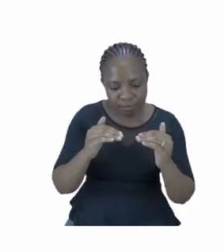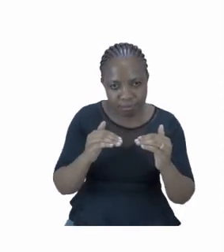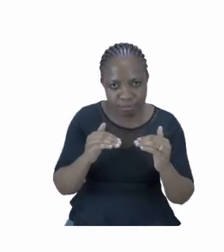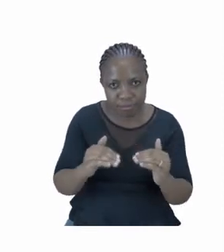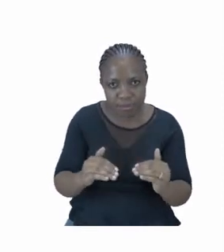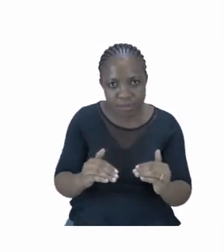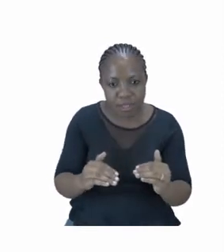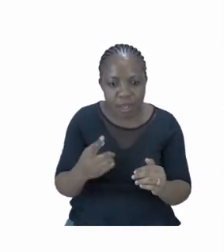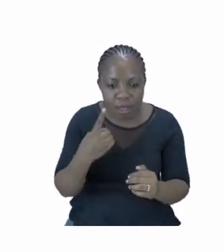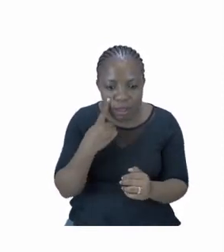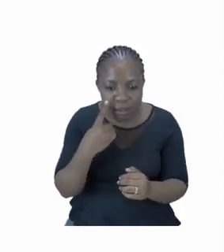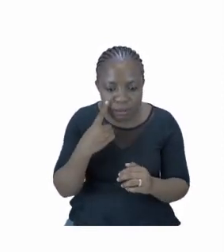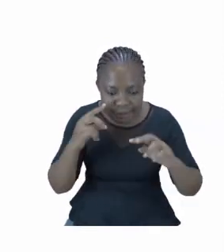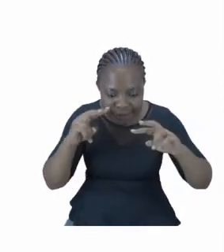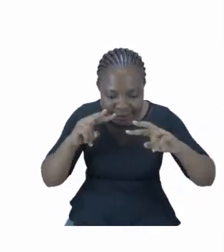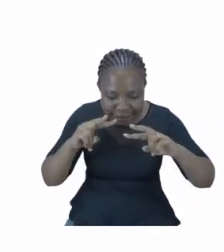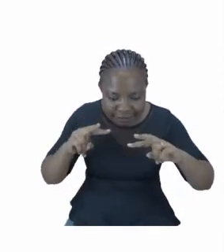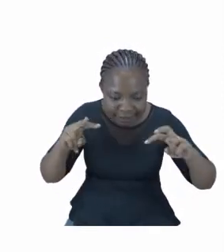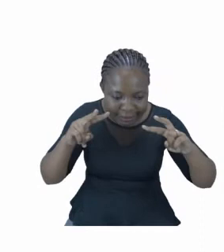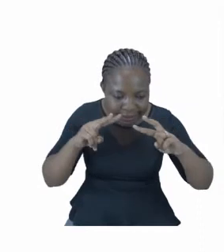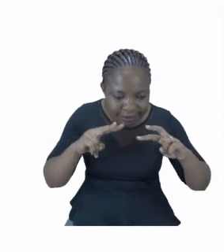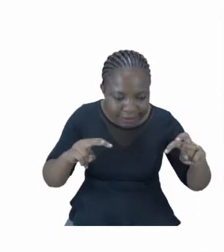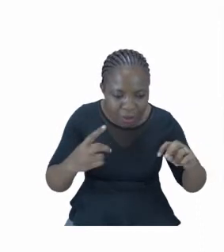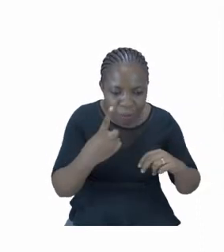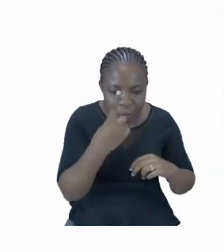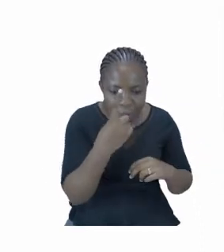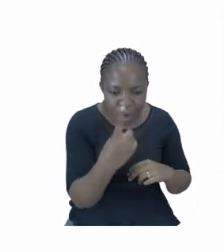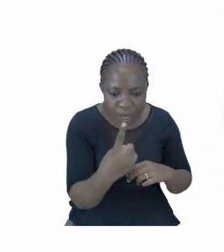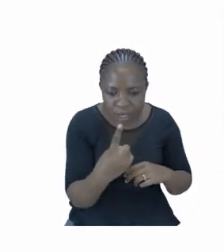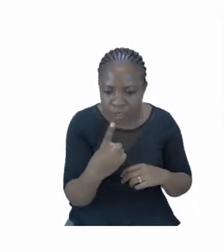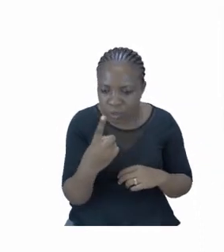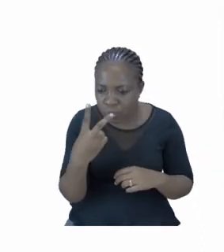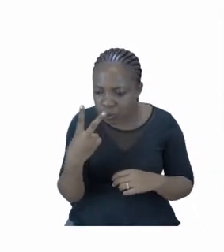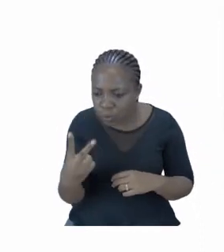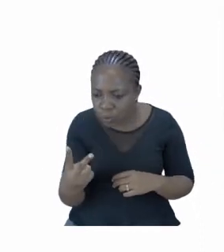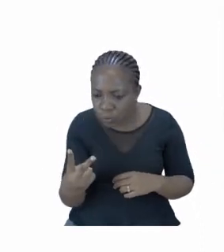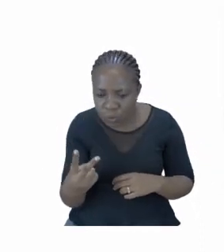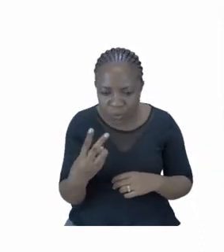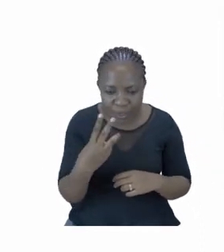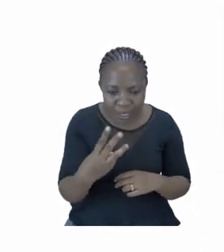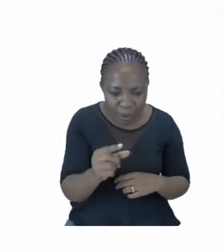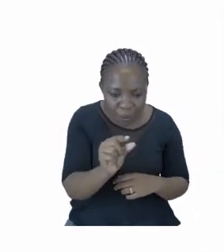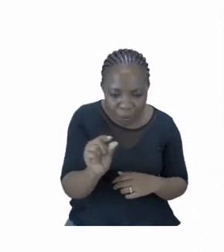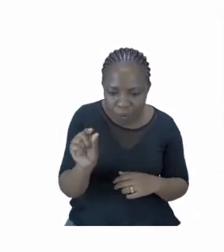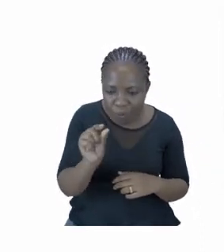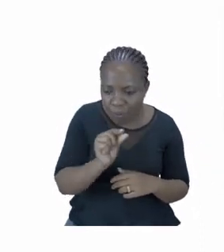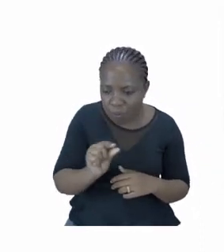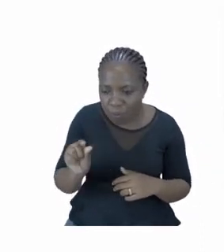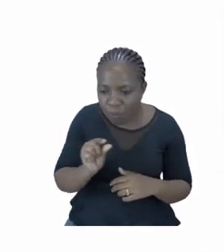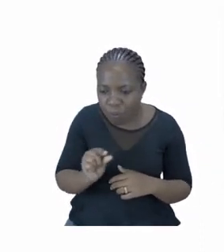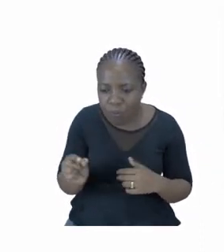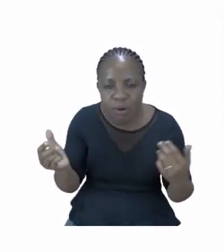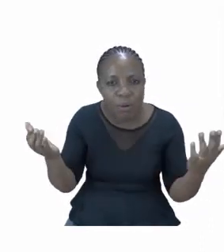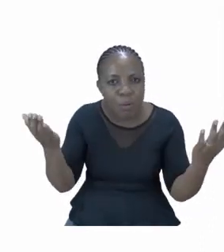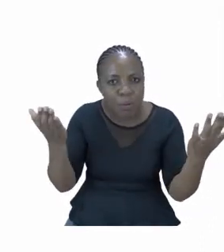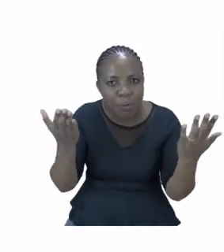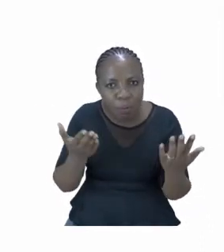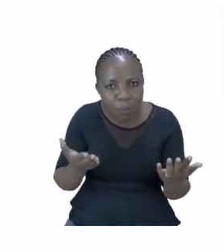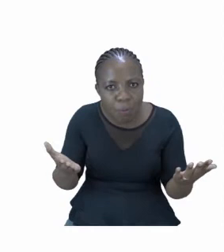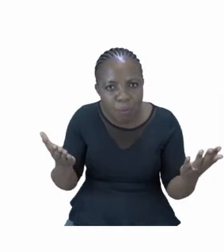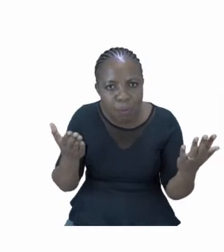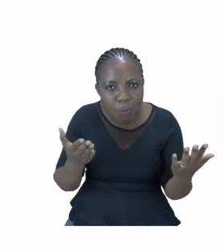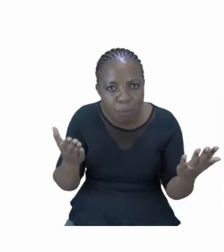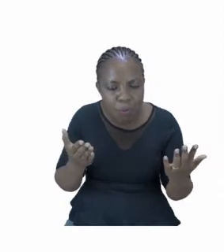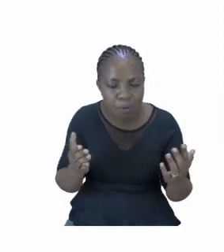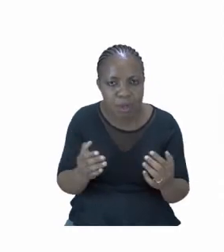color them as well. Can you see those little clouds? Yes, I